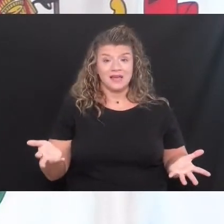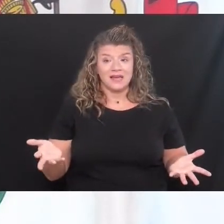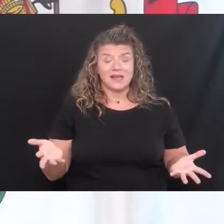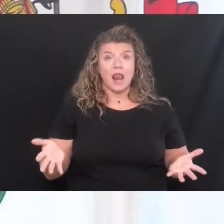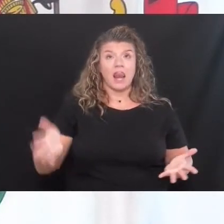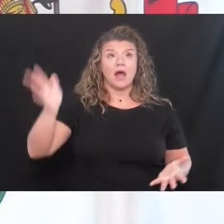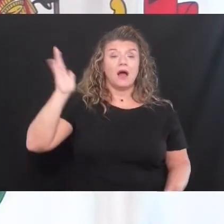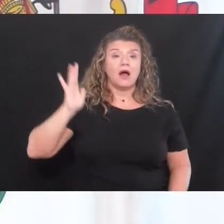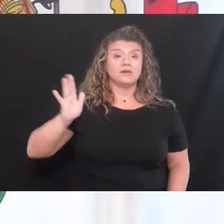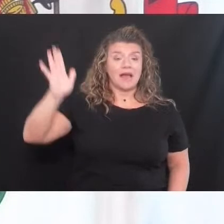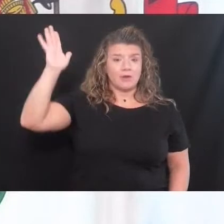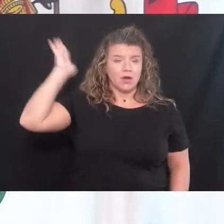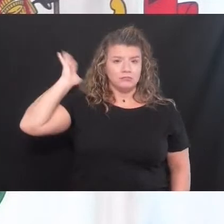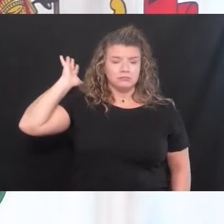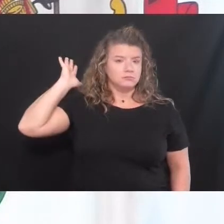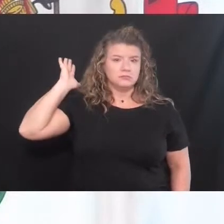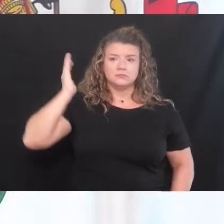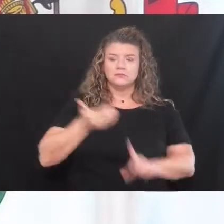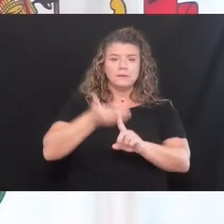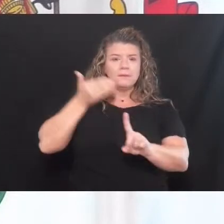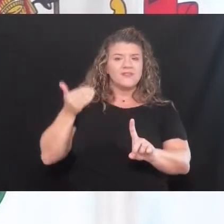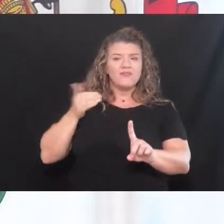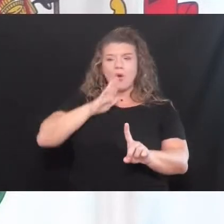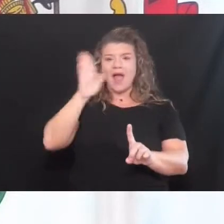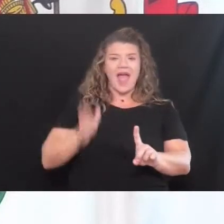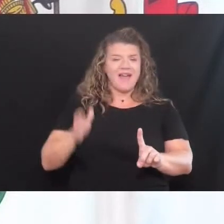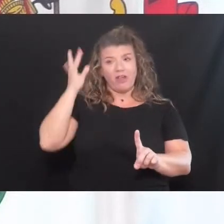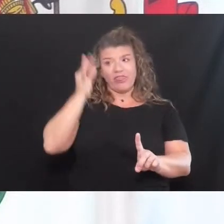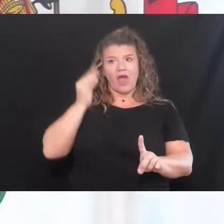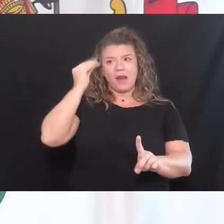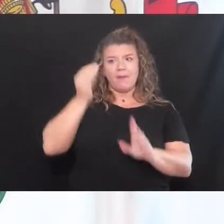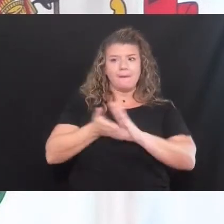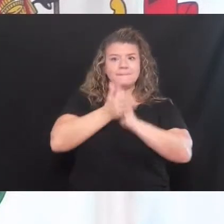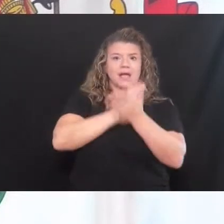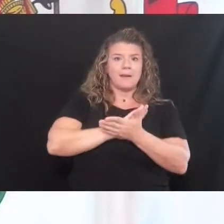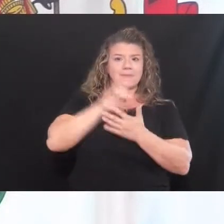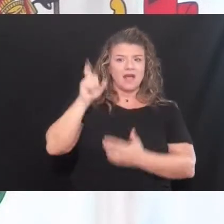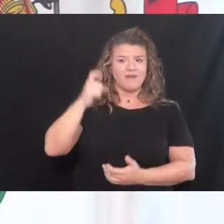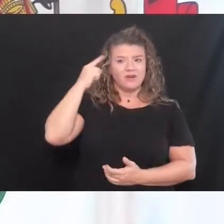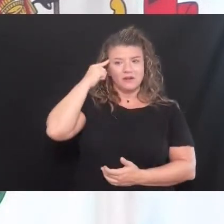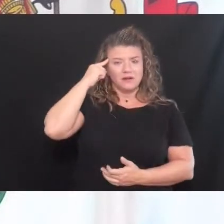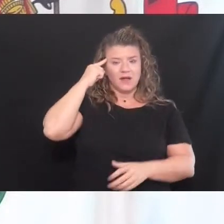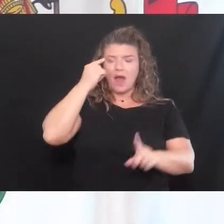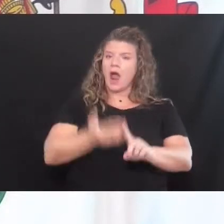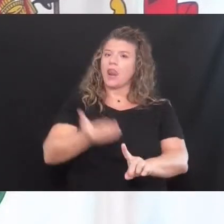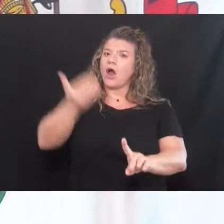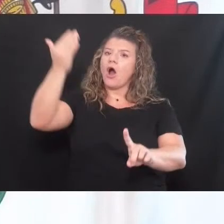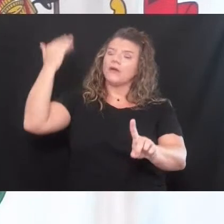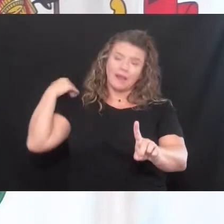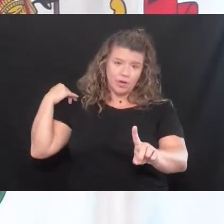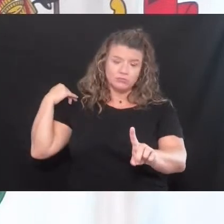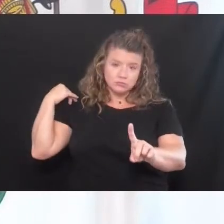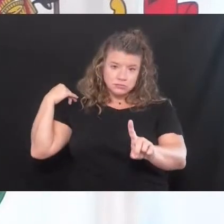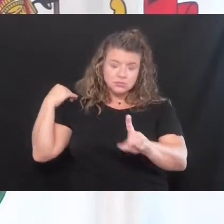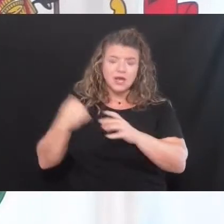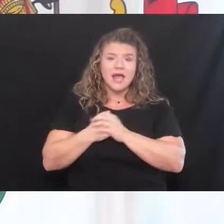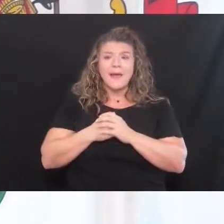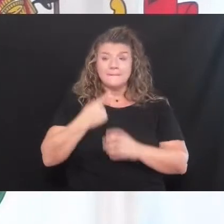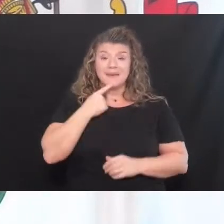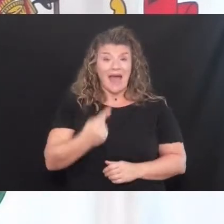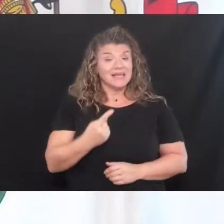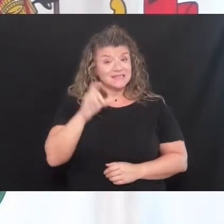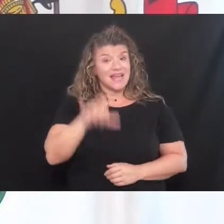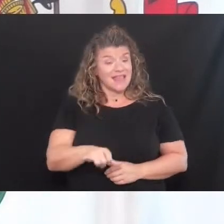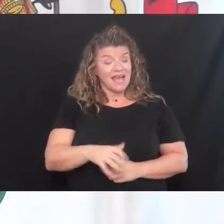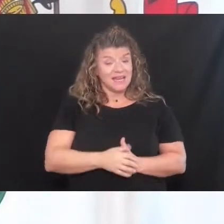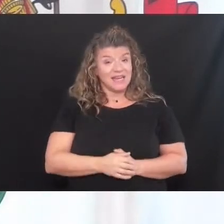a long, long time before I ever had a thought of running for governor, decades before. But I said it just like this.